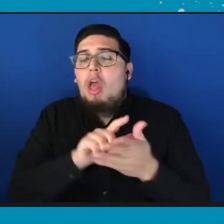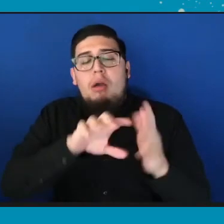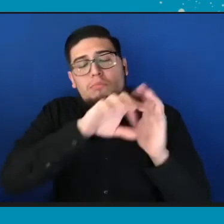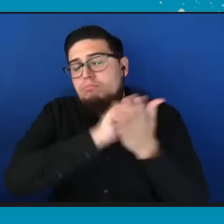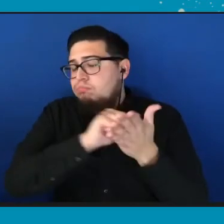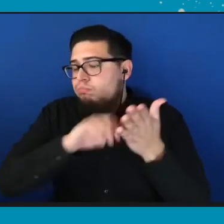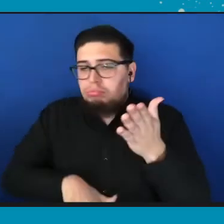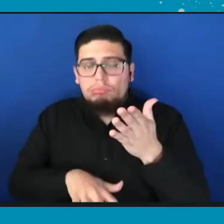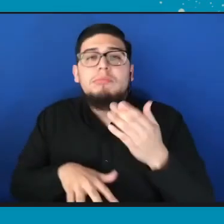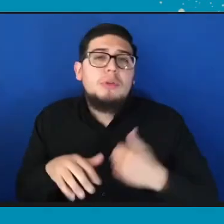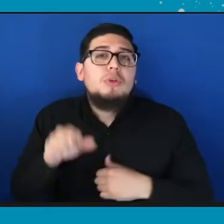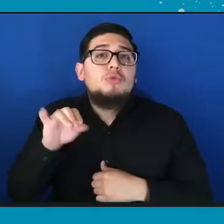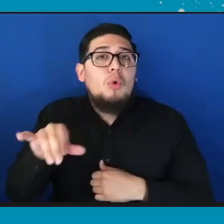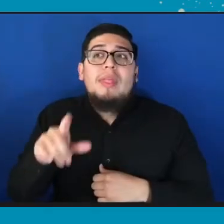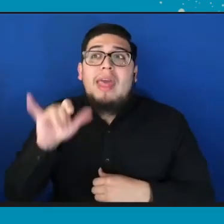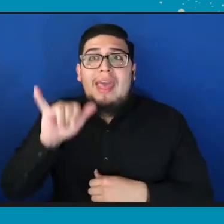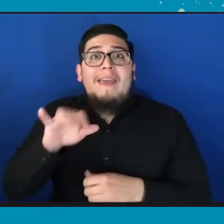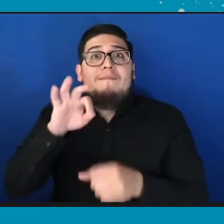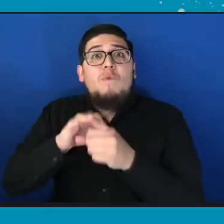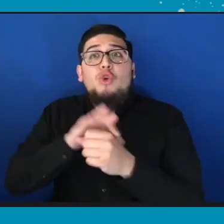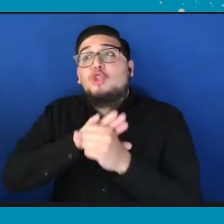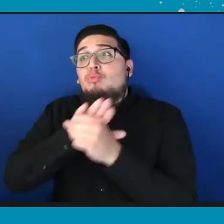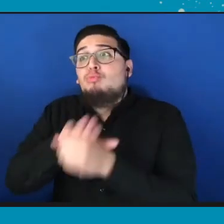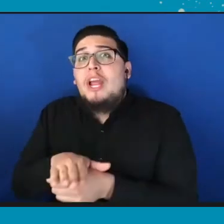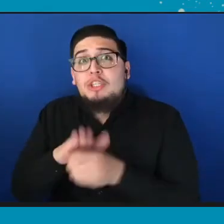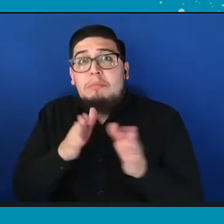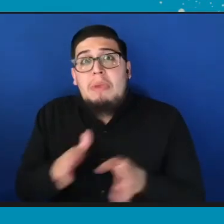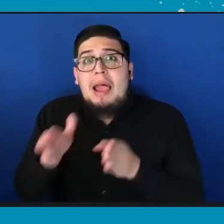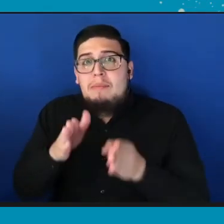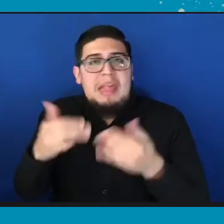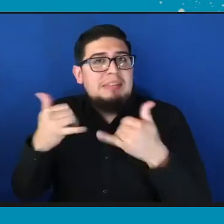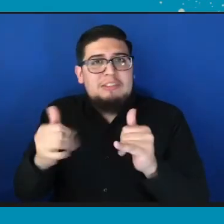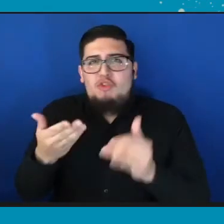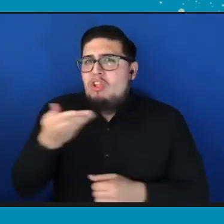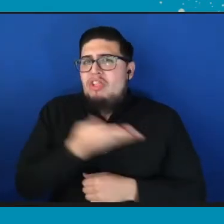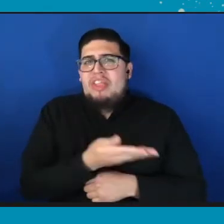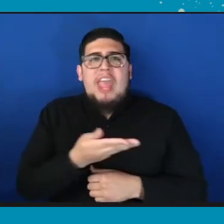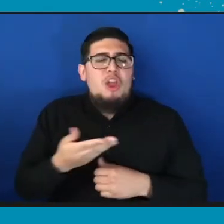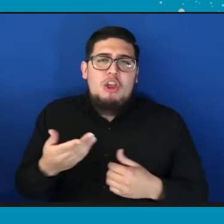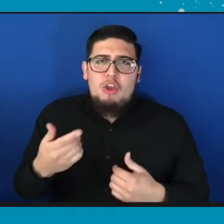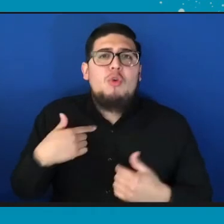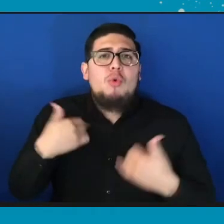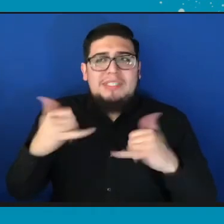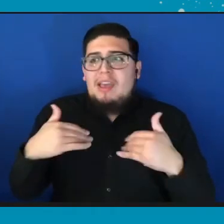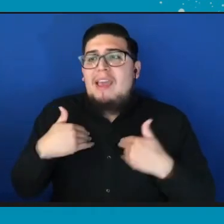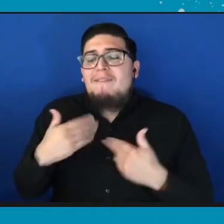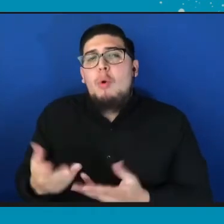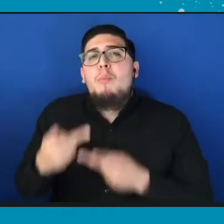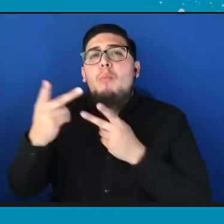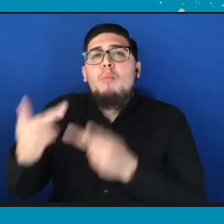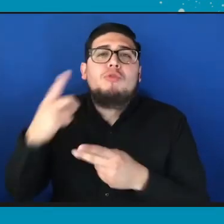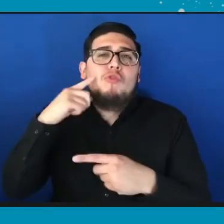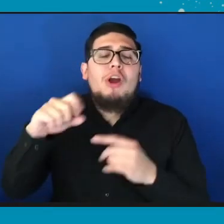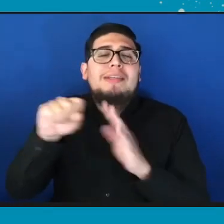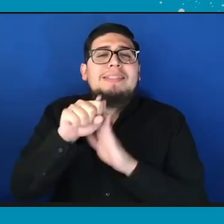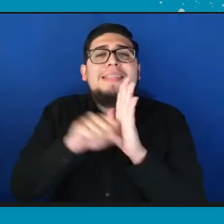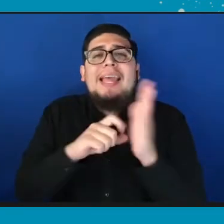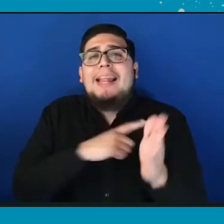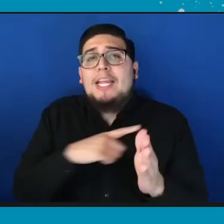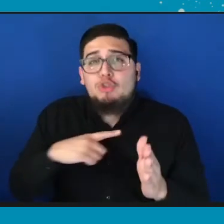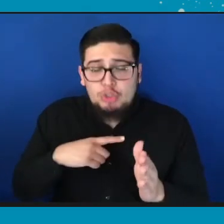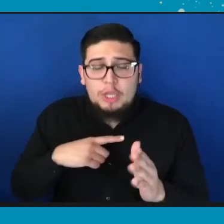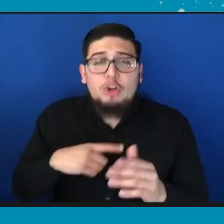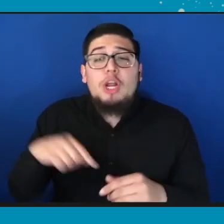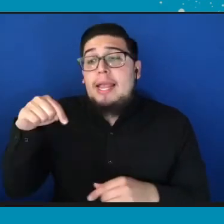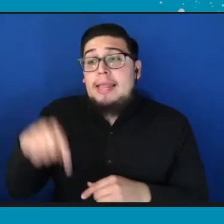voter suppression regime is still in place. We still have a proposal in our state legislature this session that would